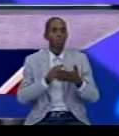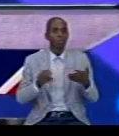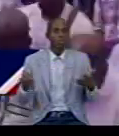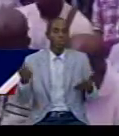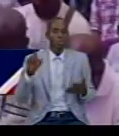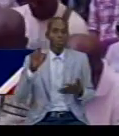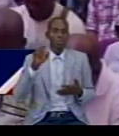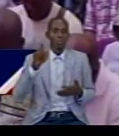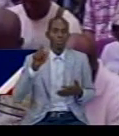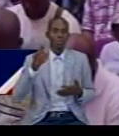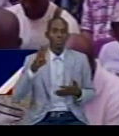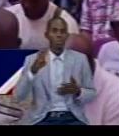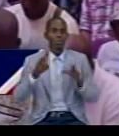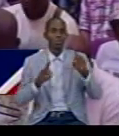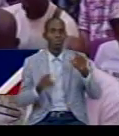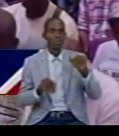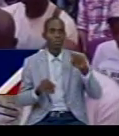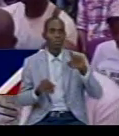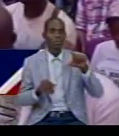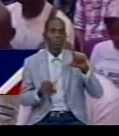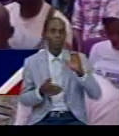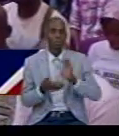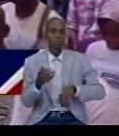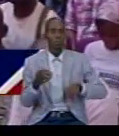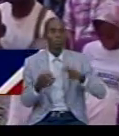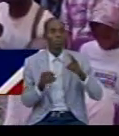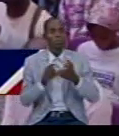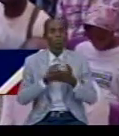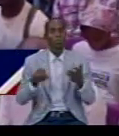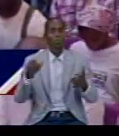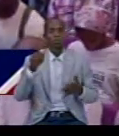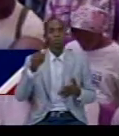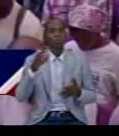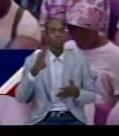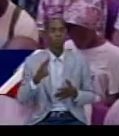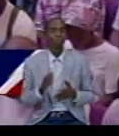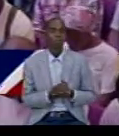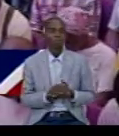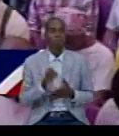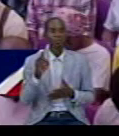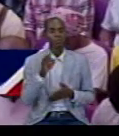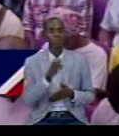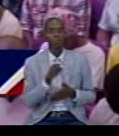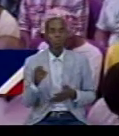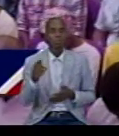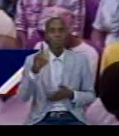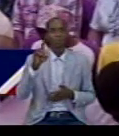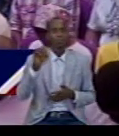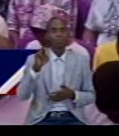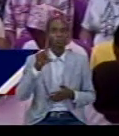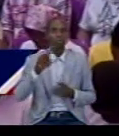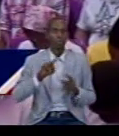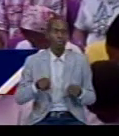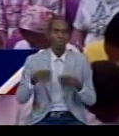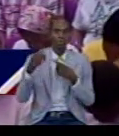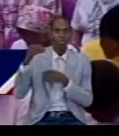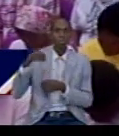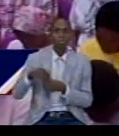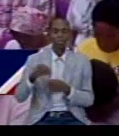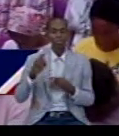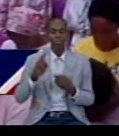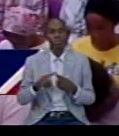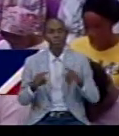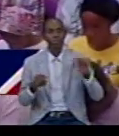verse 24. In Daniel chapter 2, reading from verse 24, therefore Daniel went in